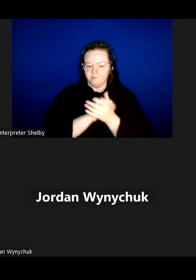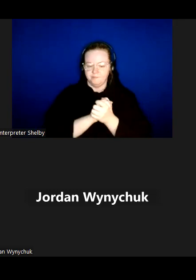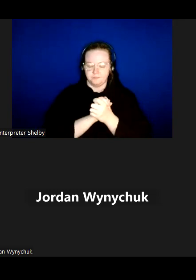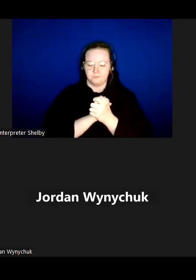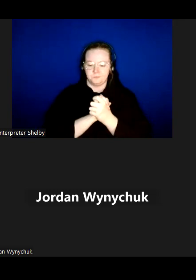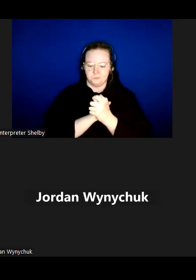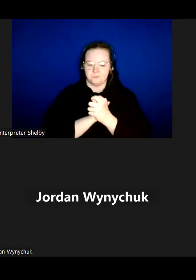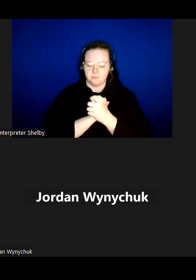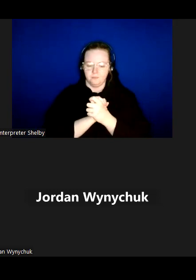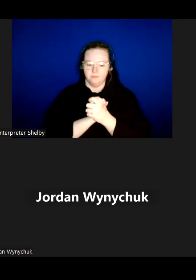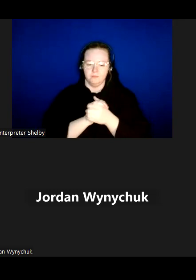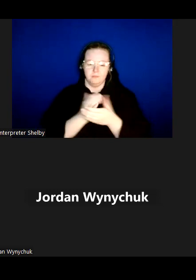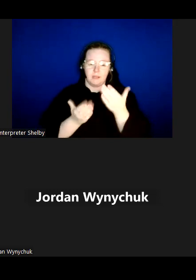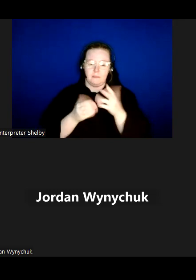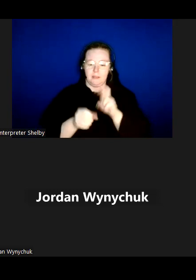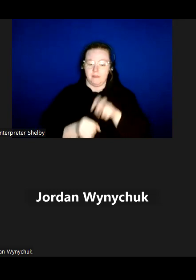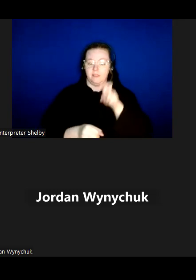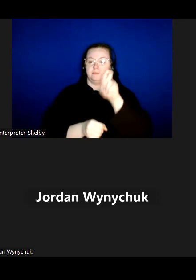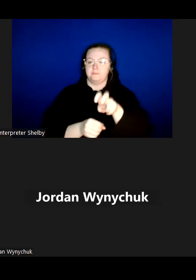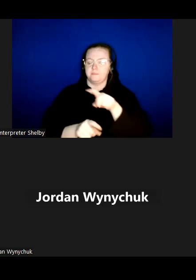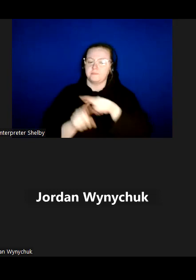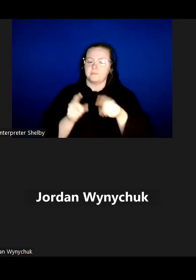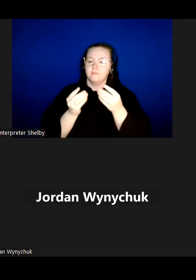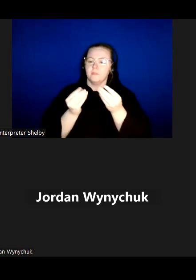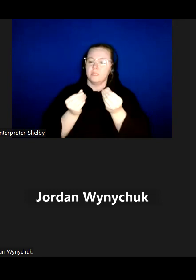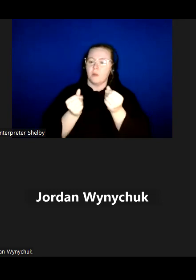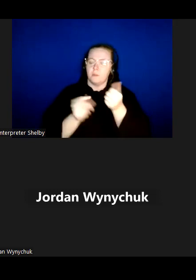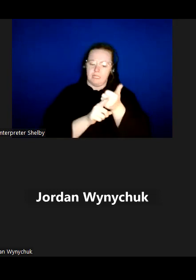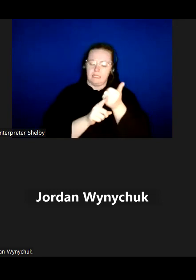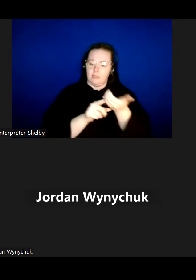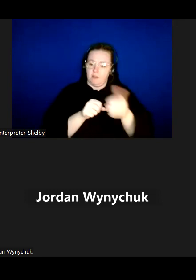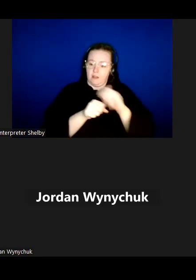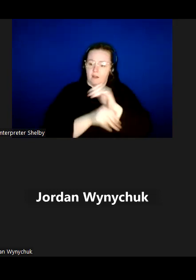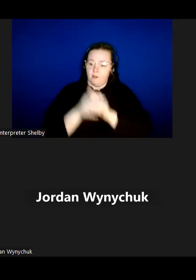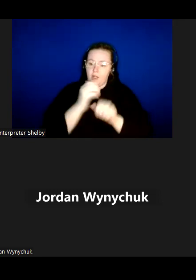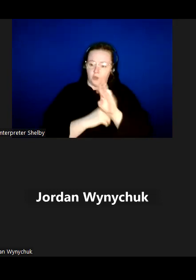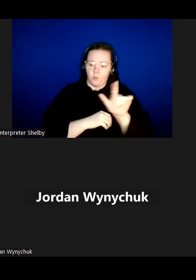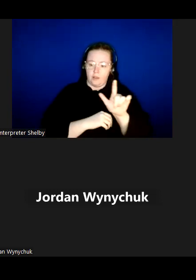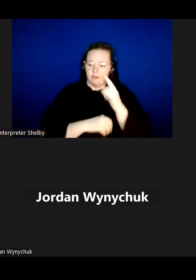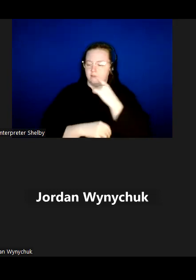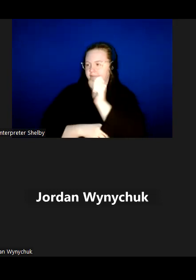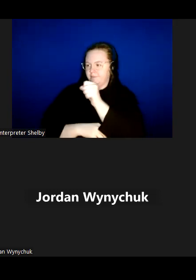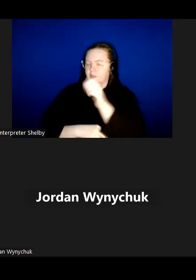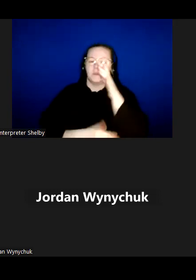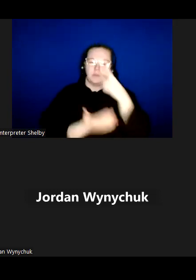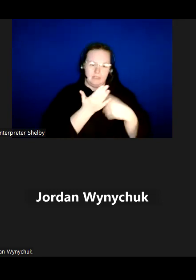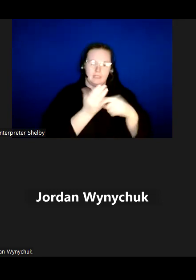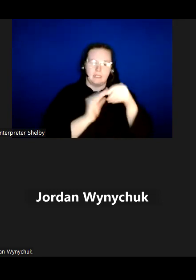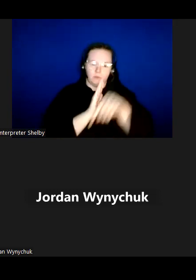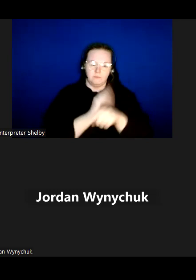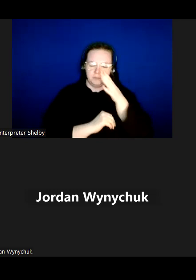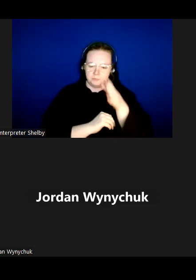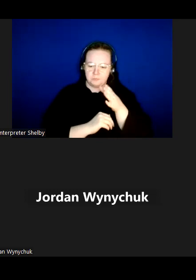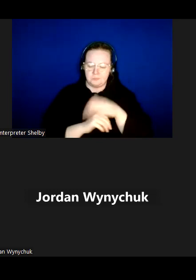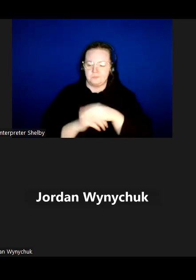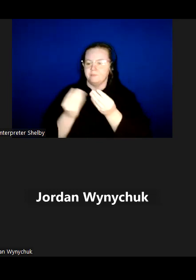slides. I may be ahead of myself, but is property covered in a will? And I believe that would be a yes. That's coming up. Property, yeah, matrimonial,